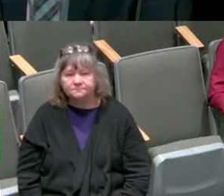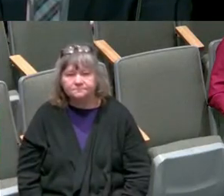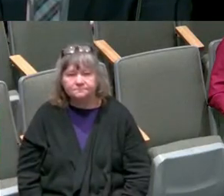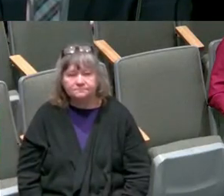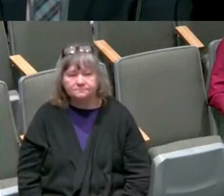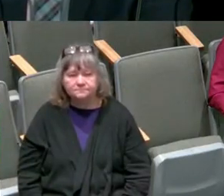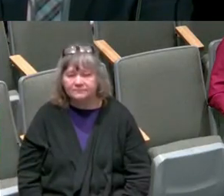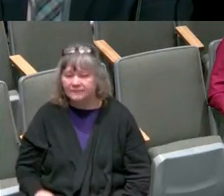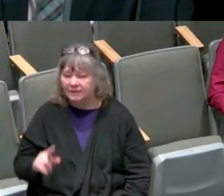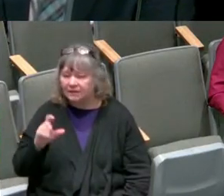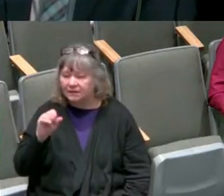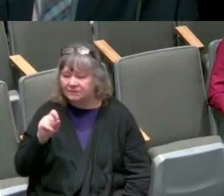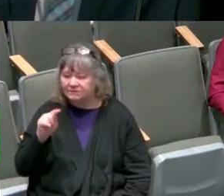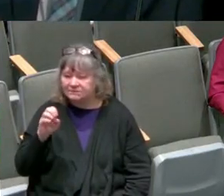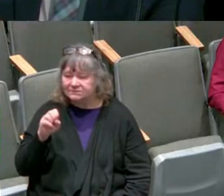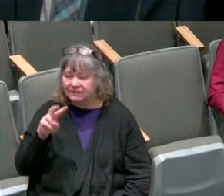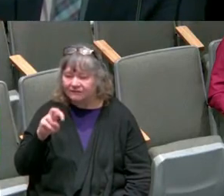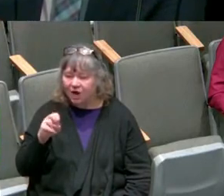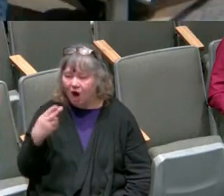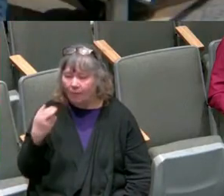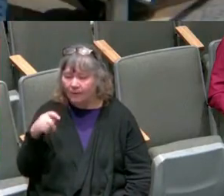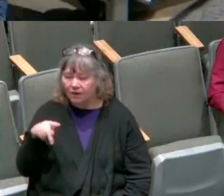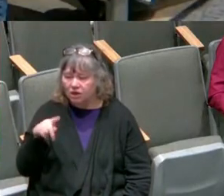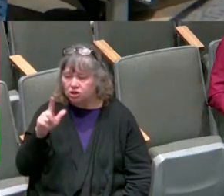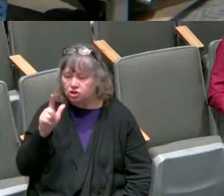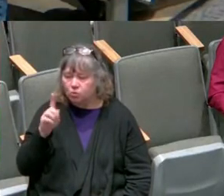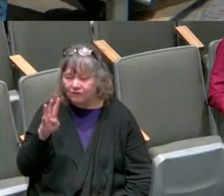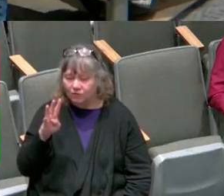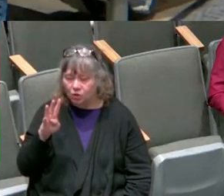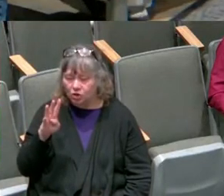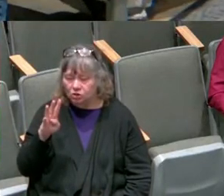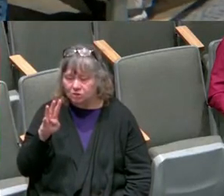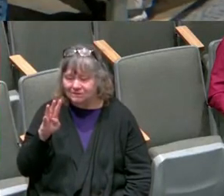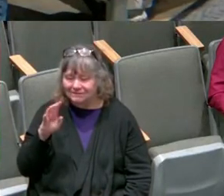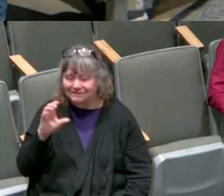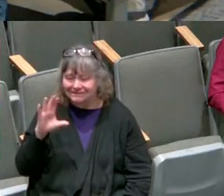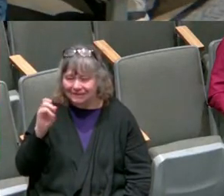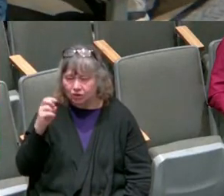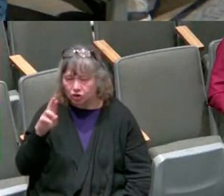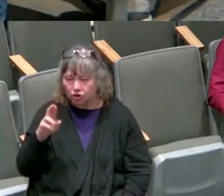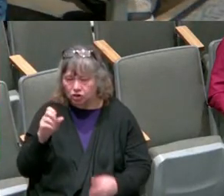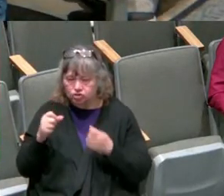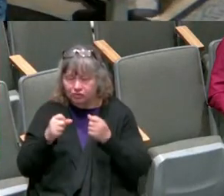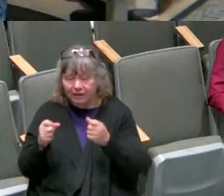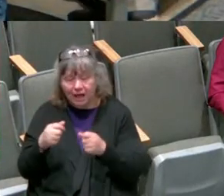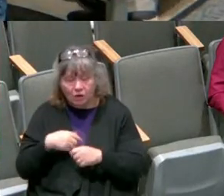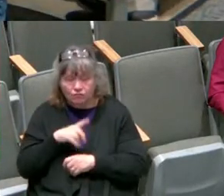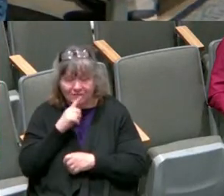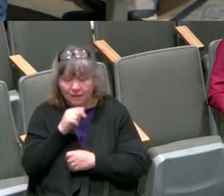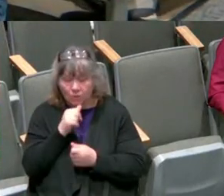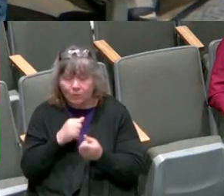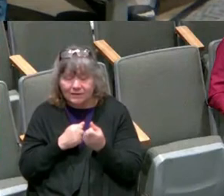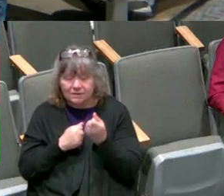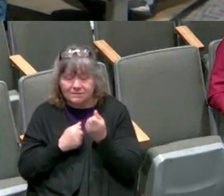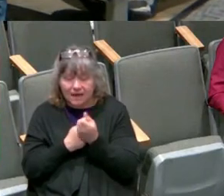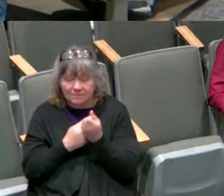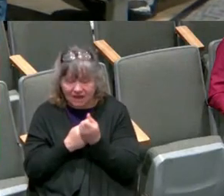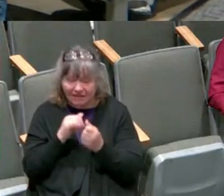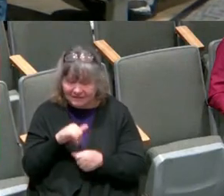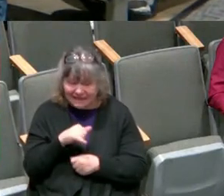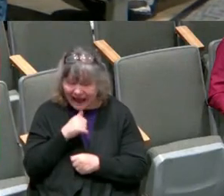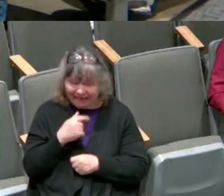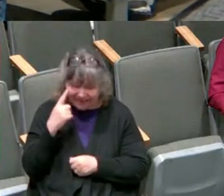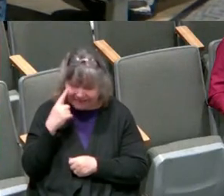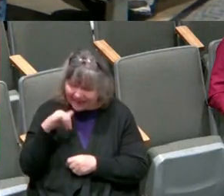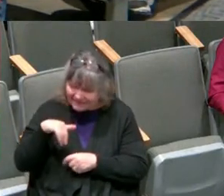Steve Park is 24 seater Street Extension it is true that we would end up subsidizing this I think that's a good thing not a bad